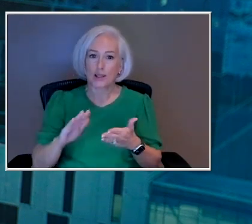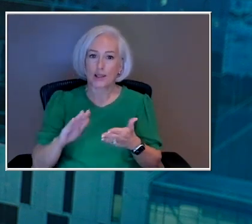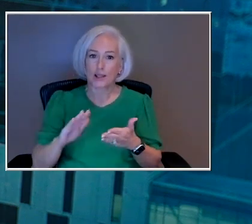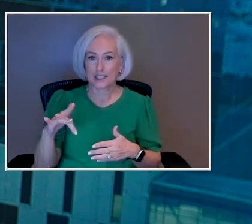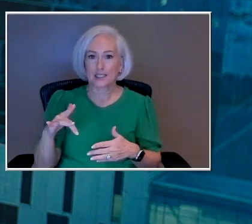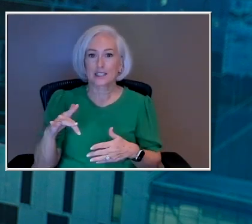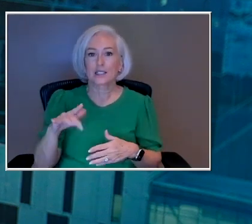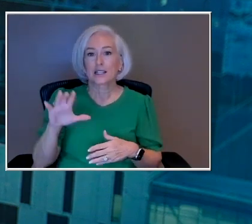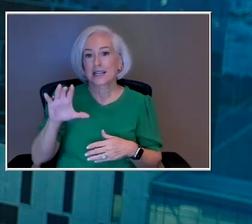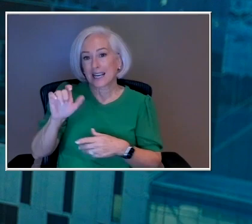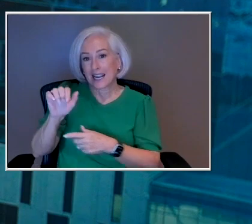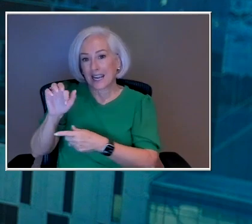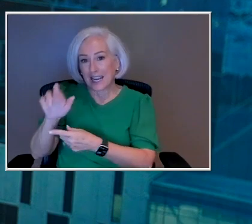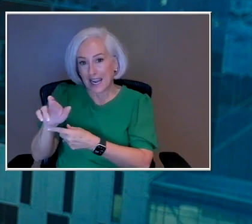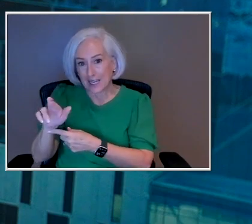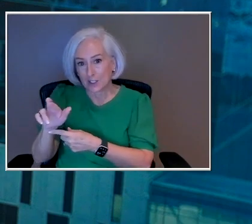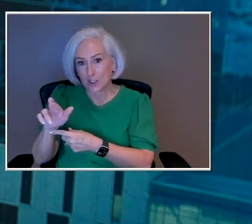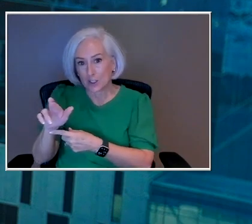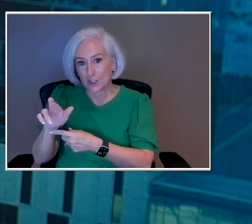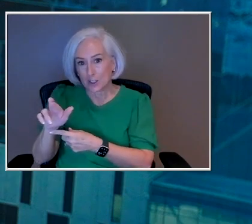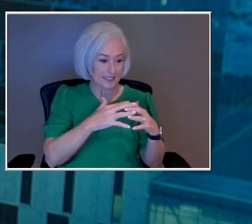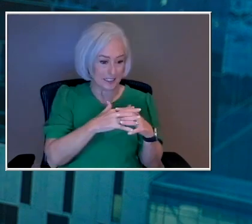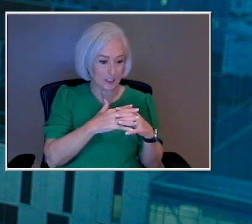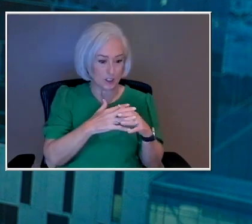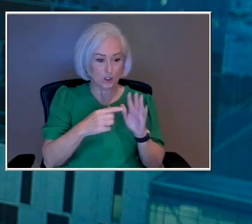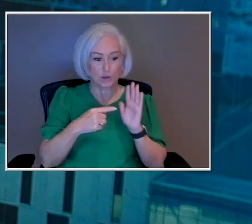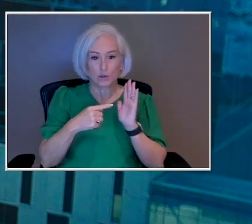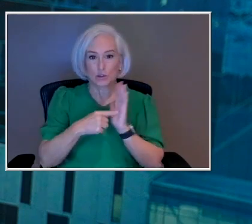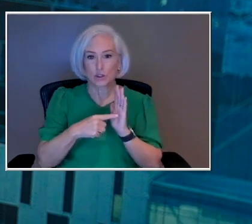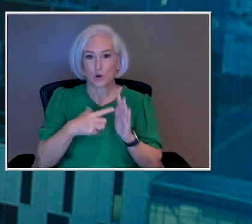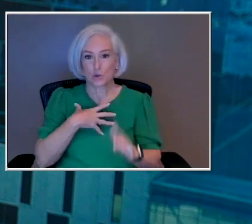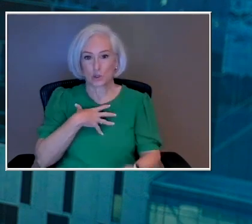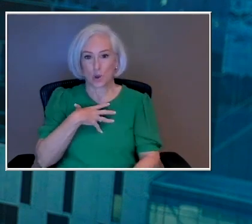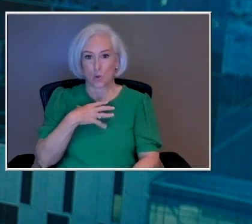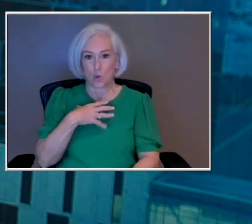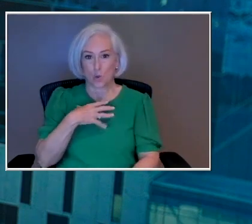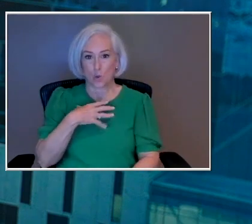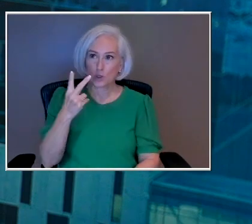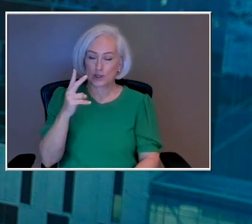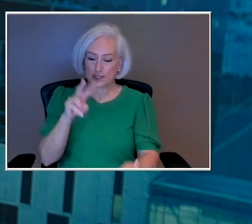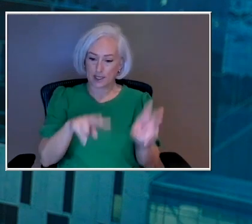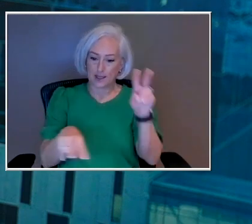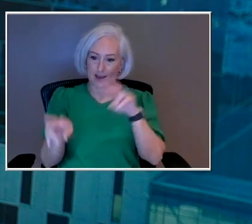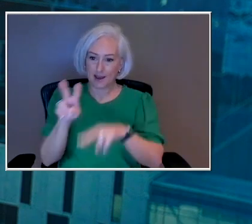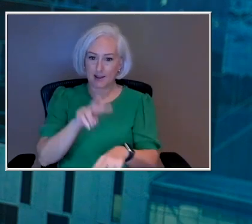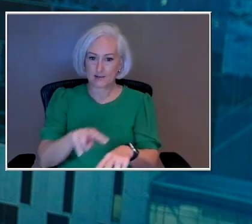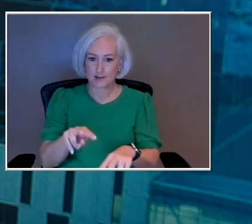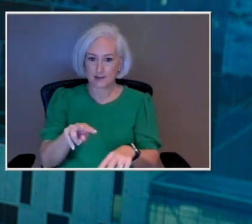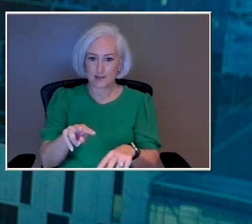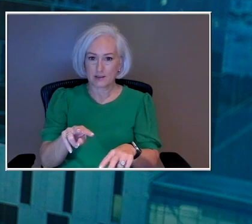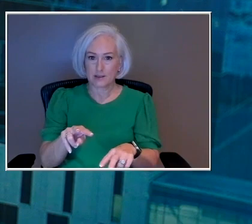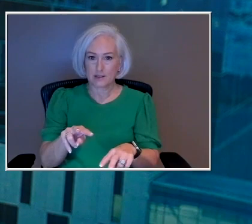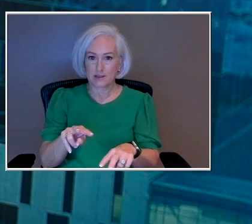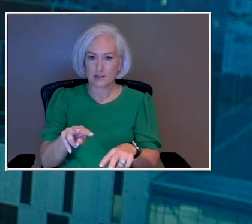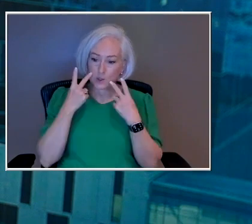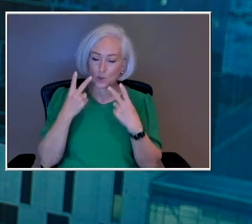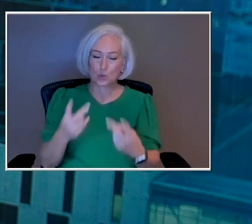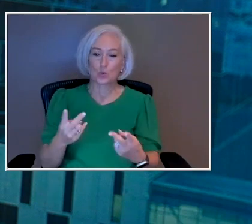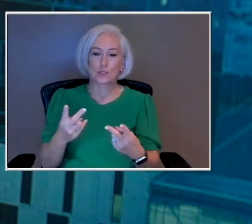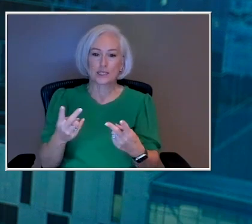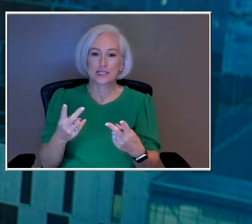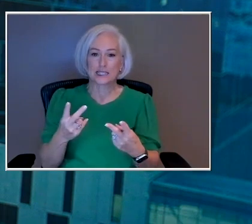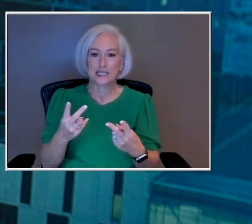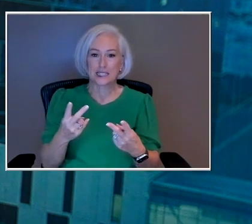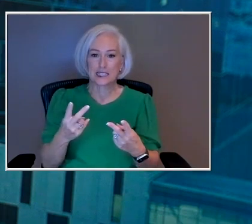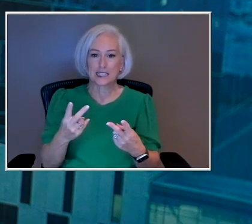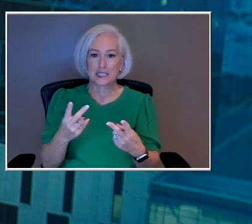able to identify that. So when we stack up all things that we really need to look at, mammograms